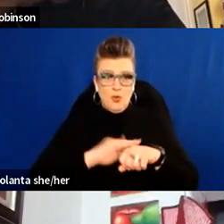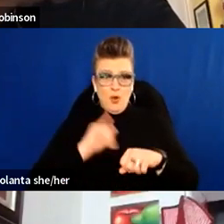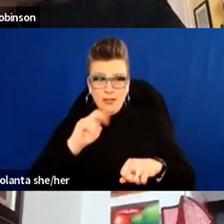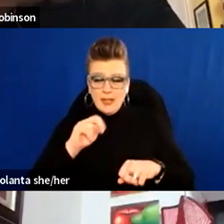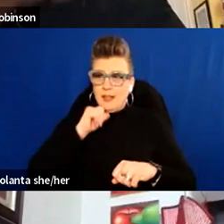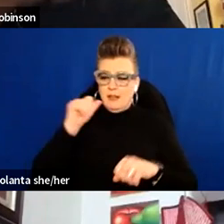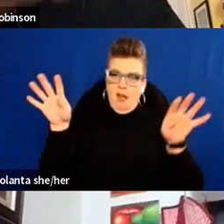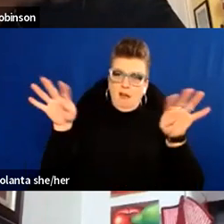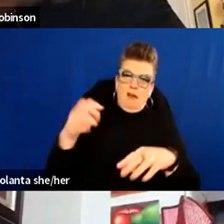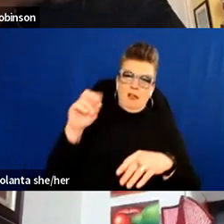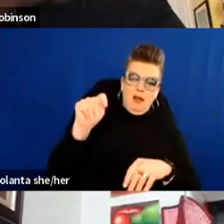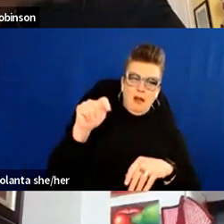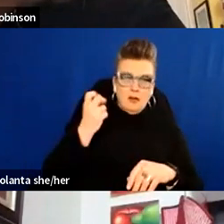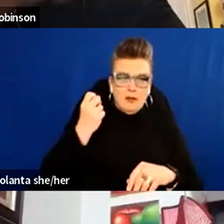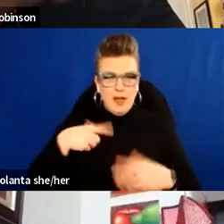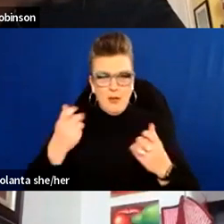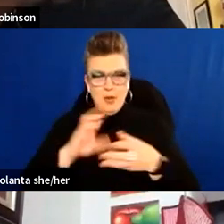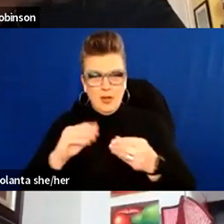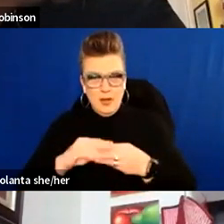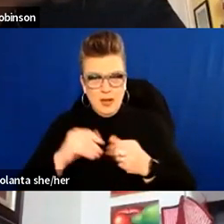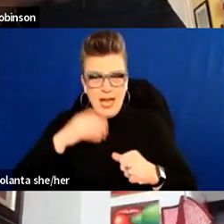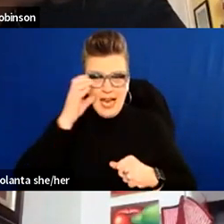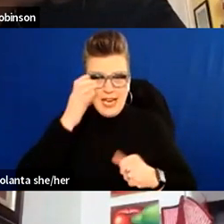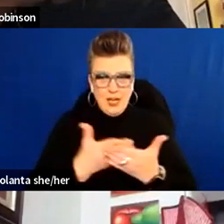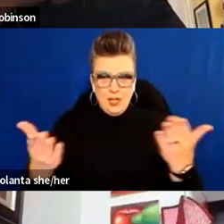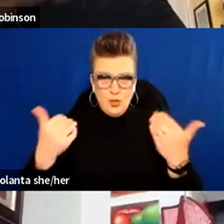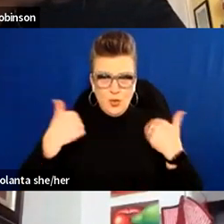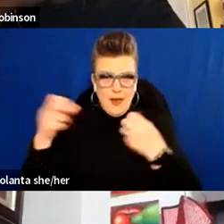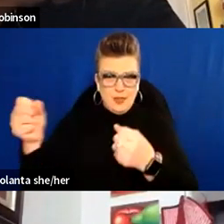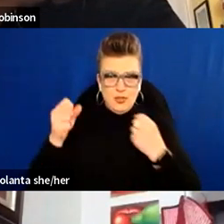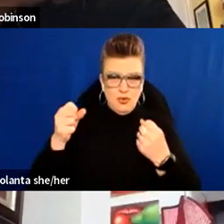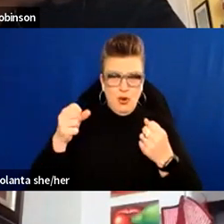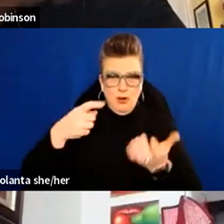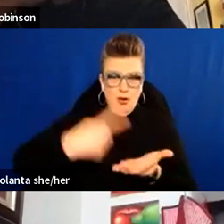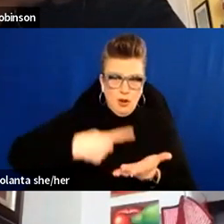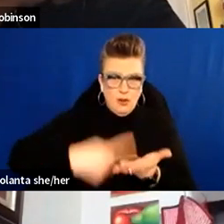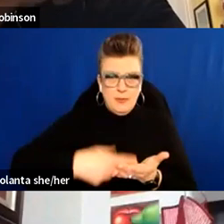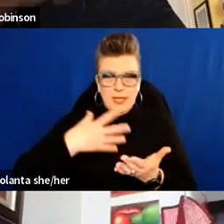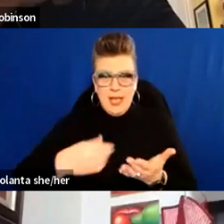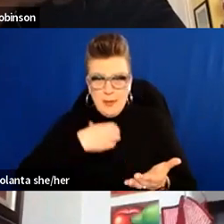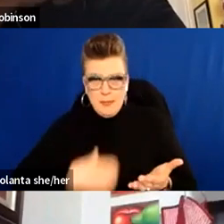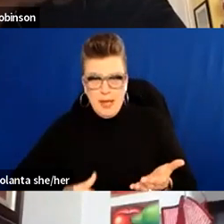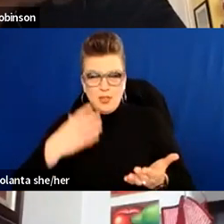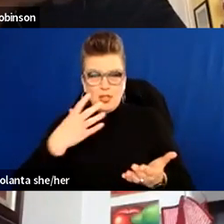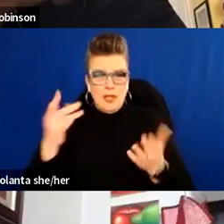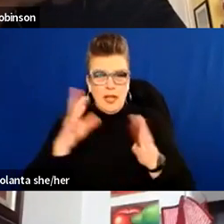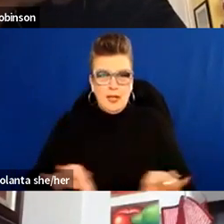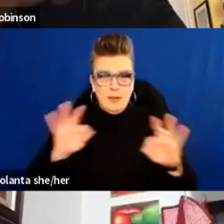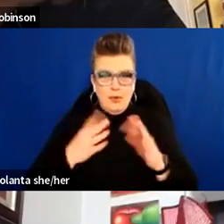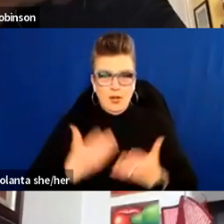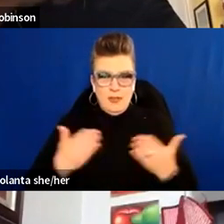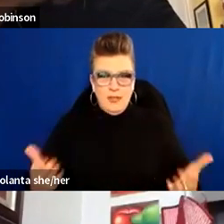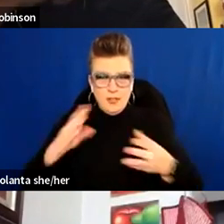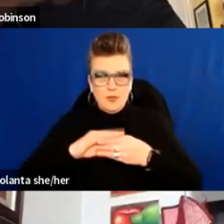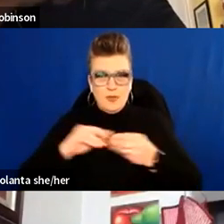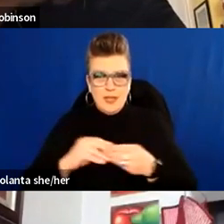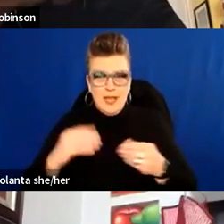just i would like to say to all of you that i hear you and you have strong arguments and passion and important things to say and you're undercutting your